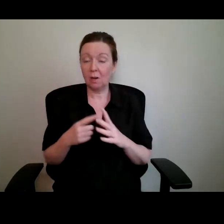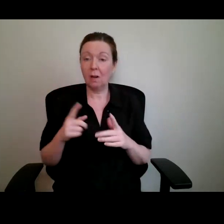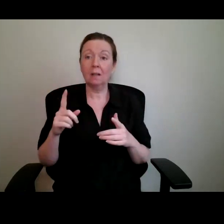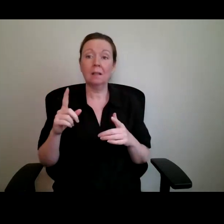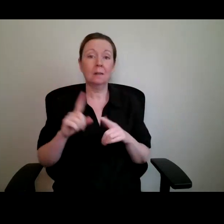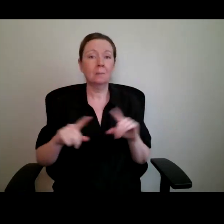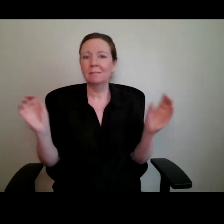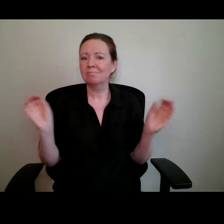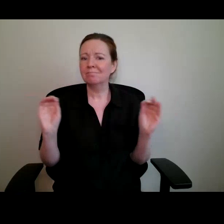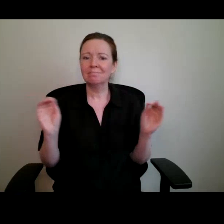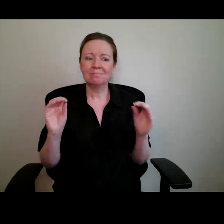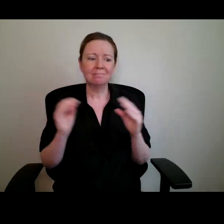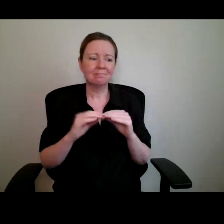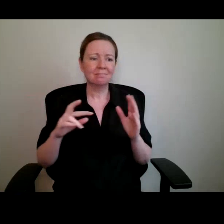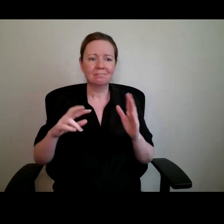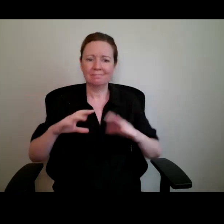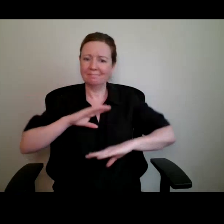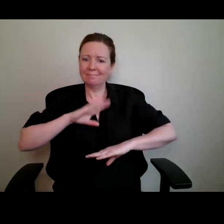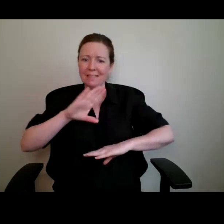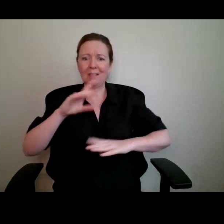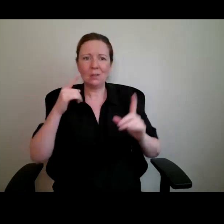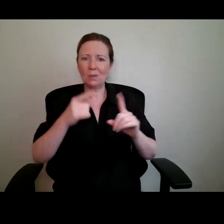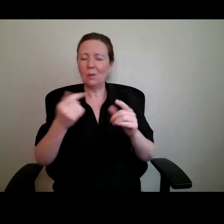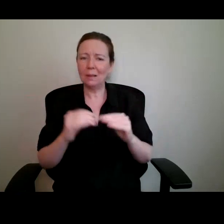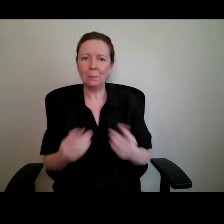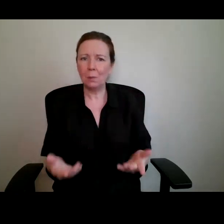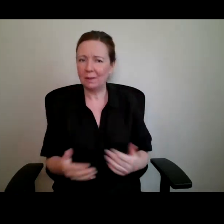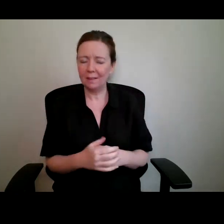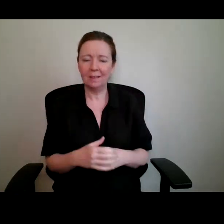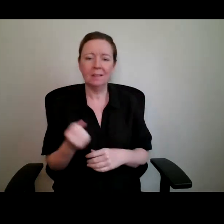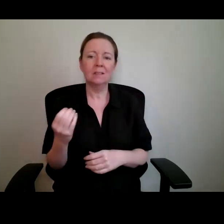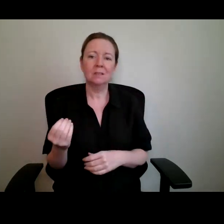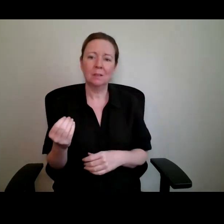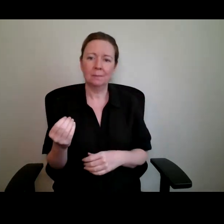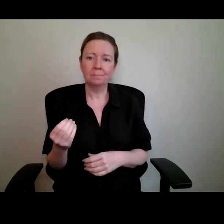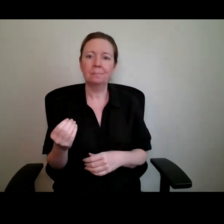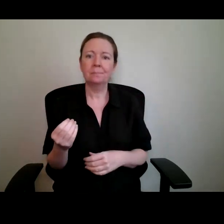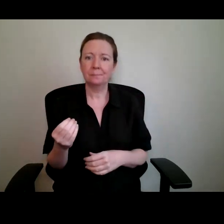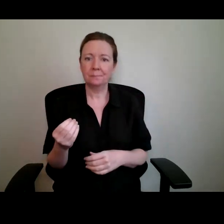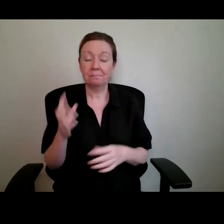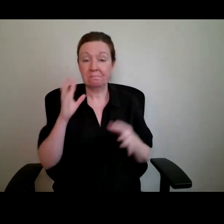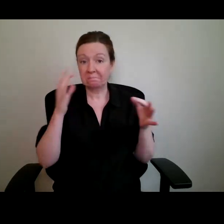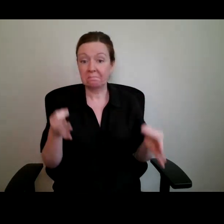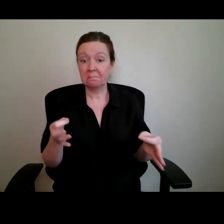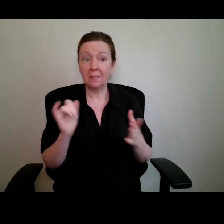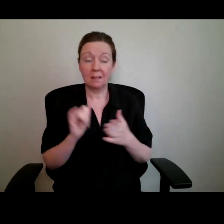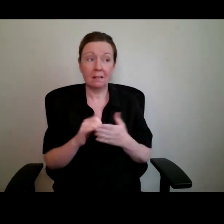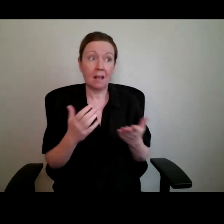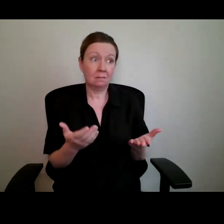was no longer meeting her job goal anymore. And so it was determined that